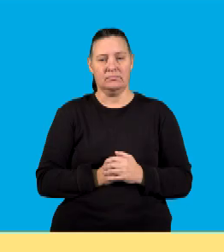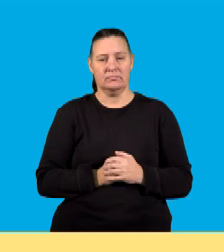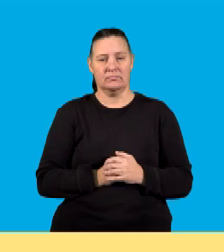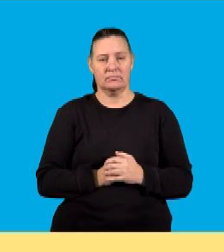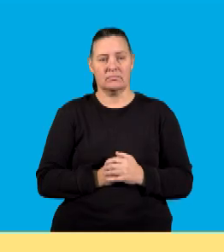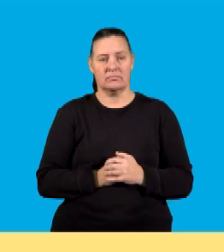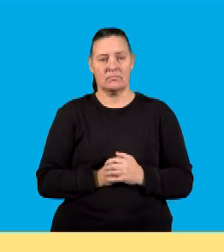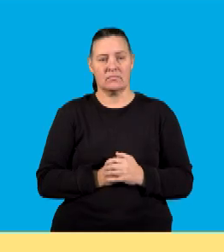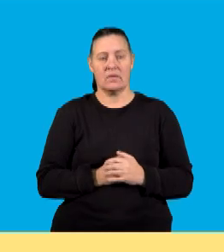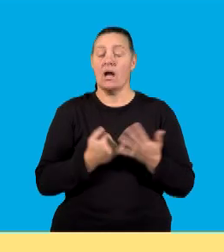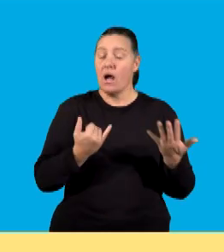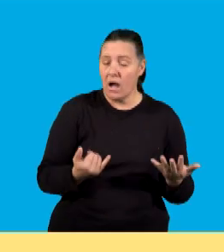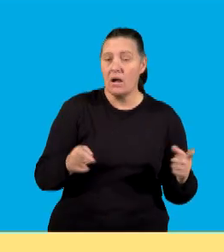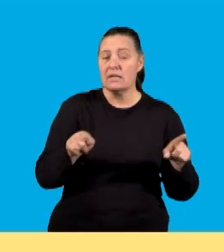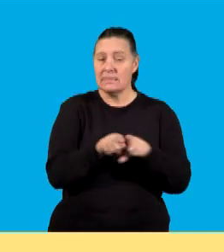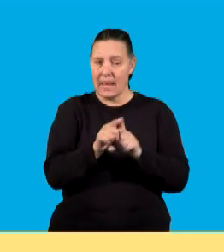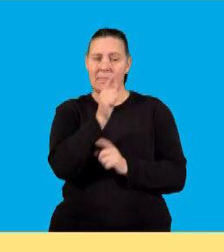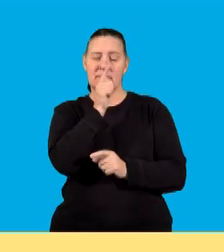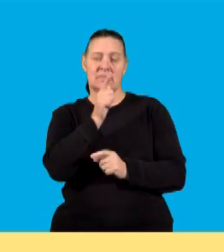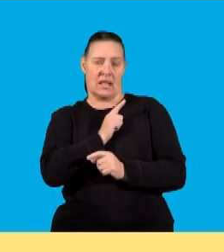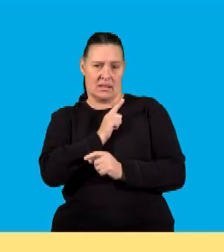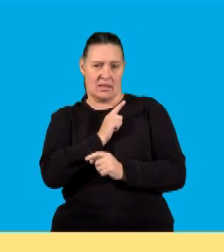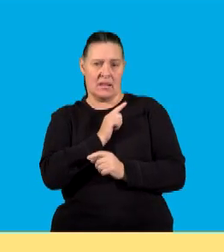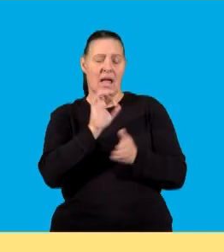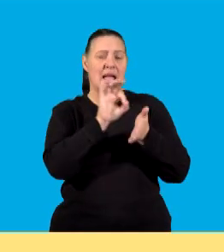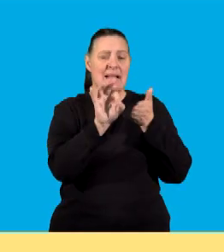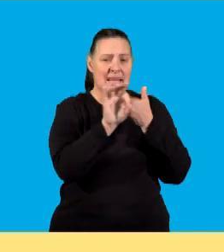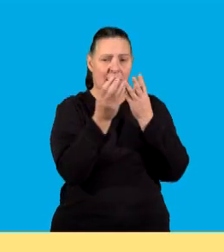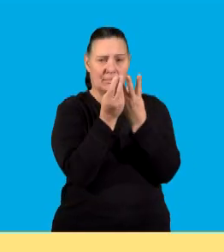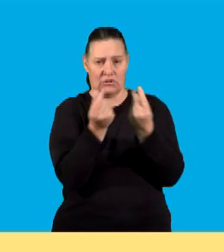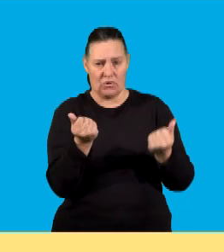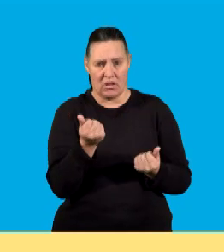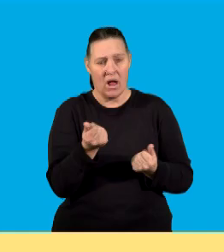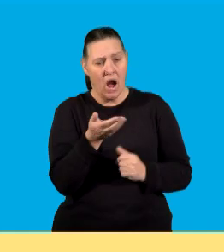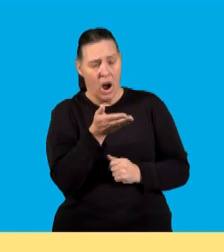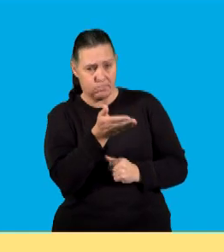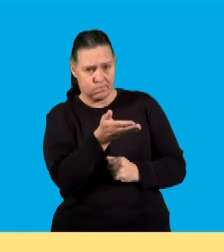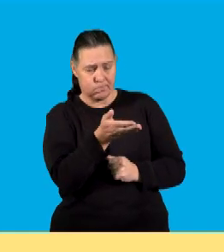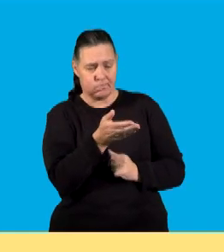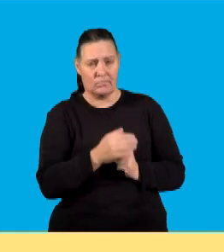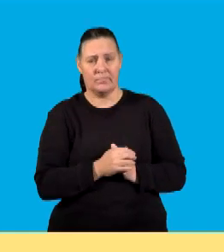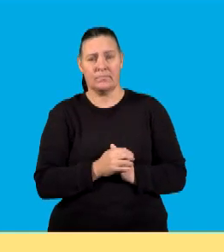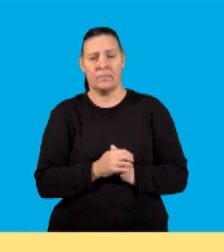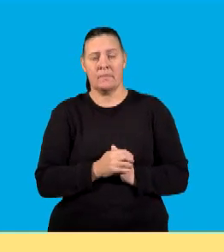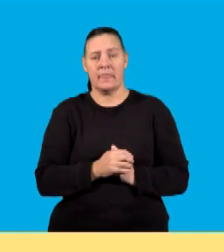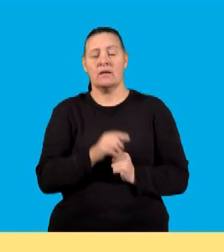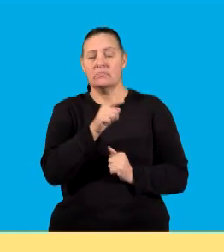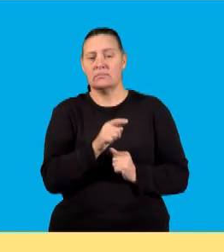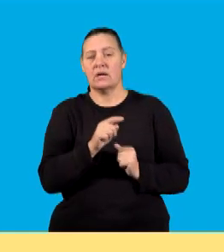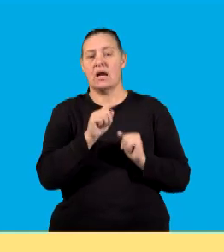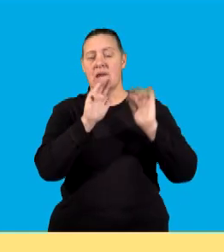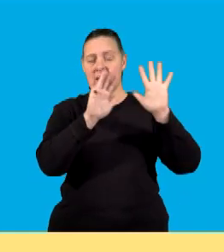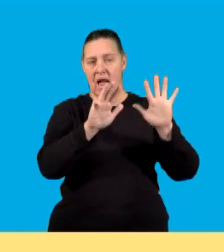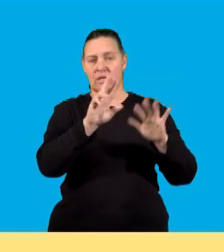surplus. I am also told that I have cleaning materials on hand, and my cleaning materials